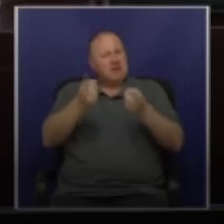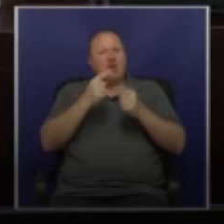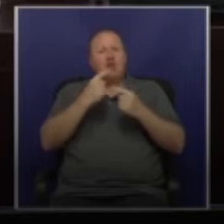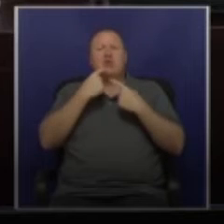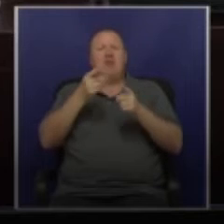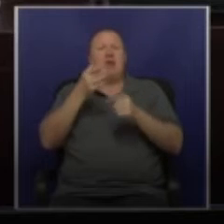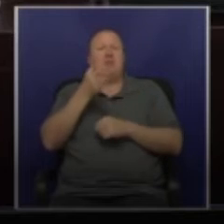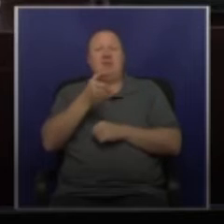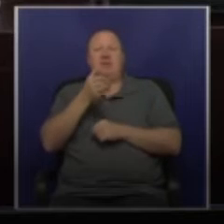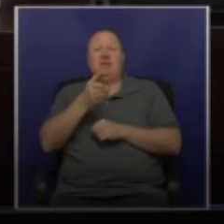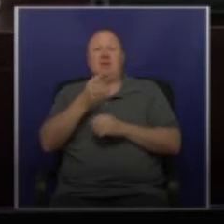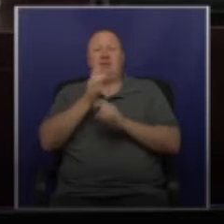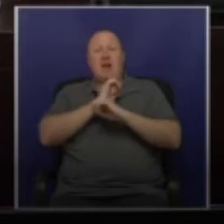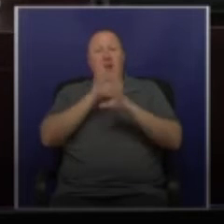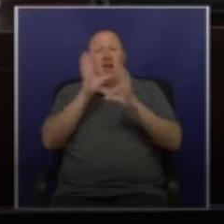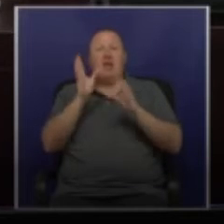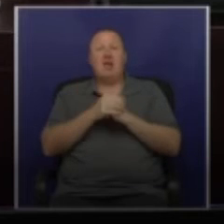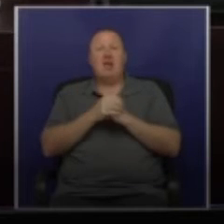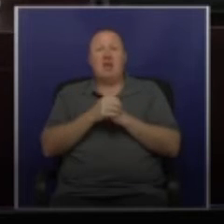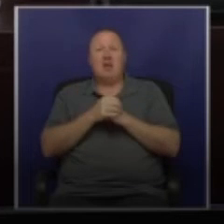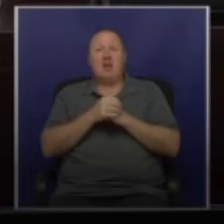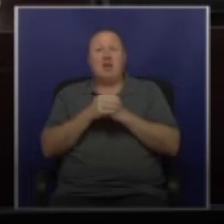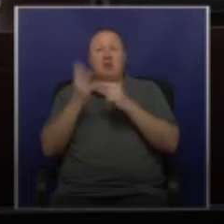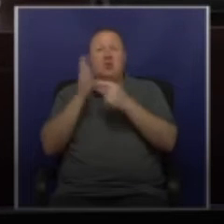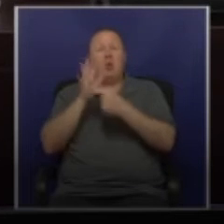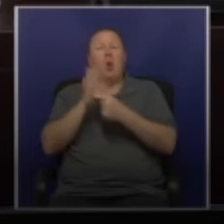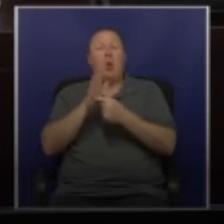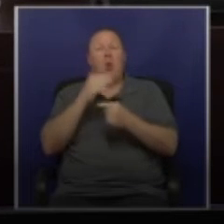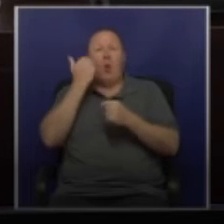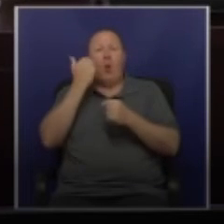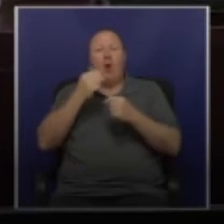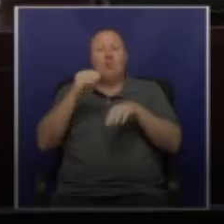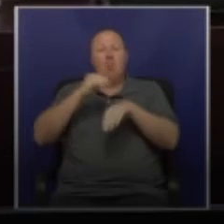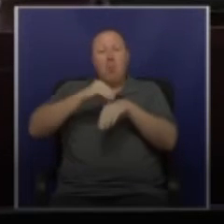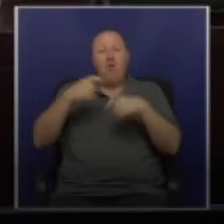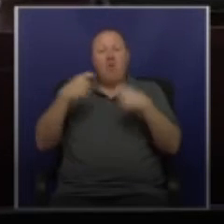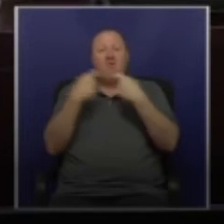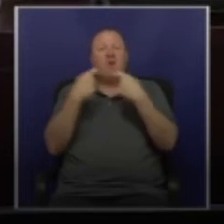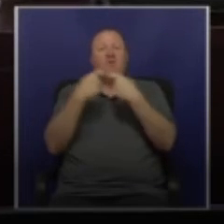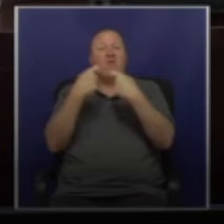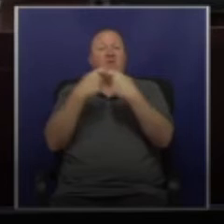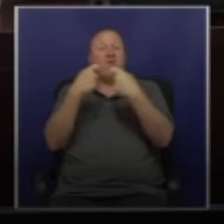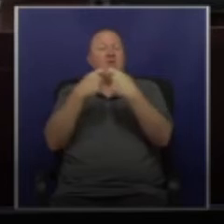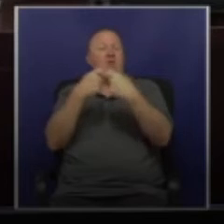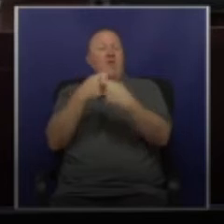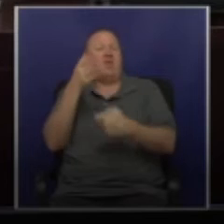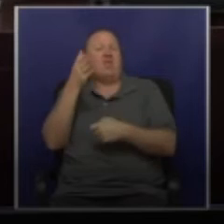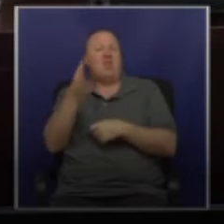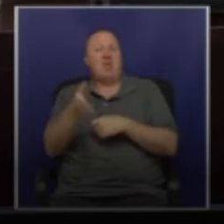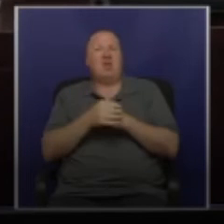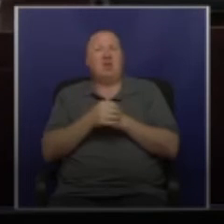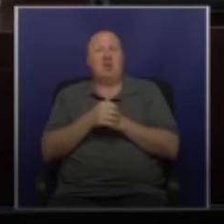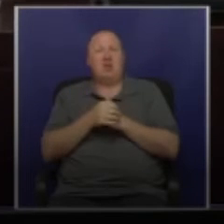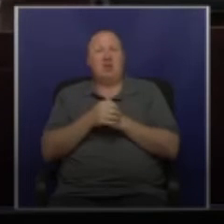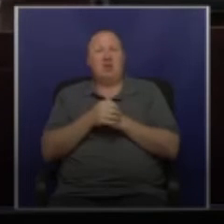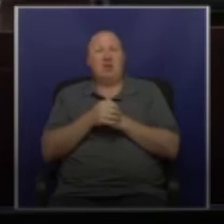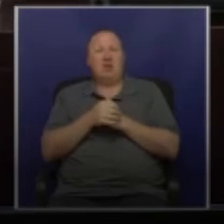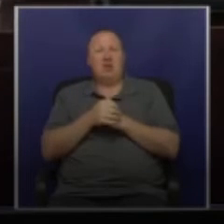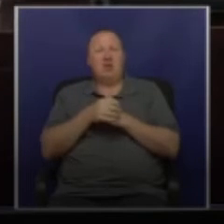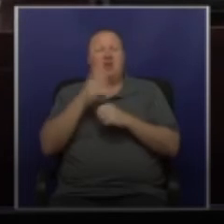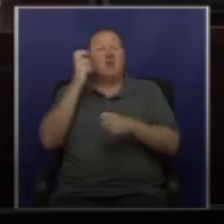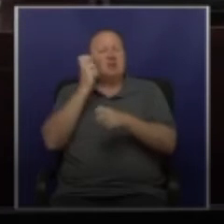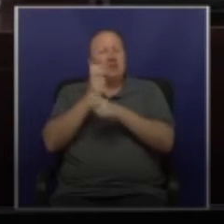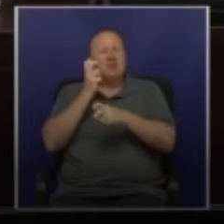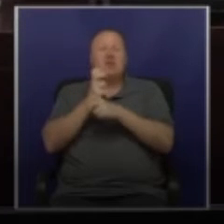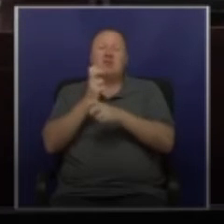these are transparent dog whistles to escalation, designed to perpetuate an already fractious climate of fear